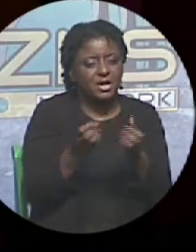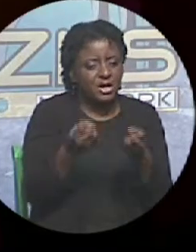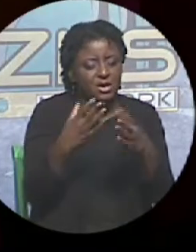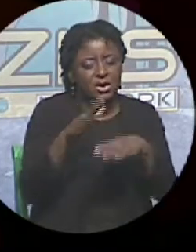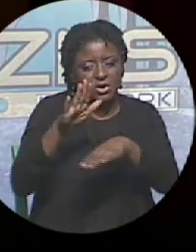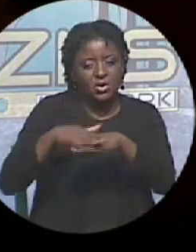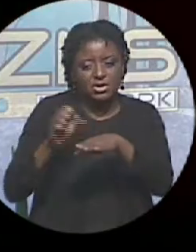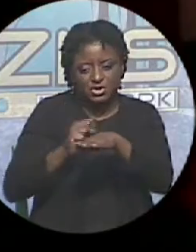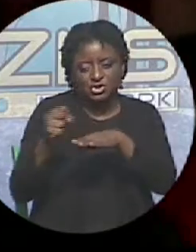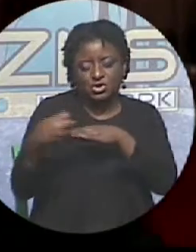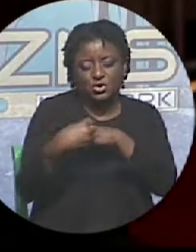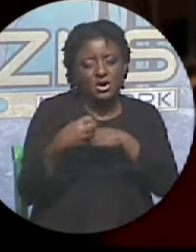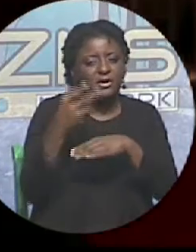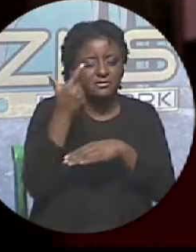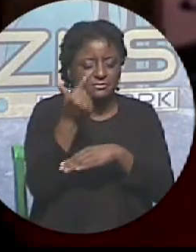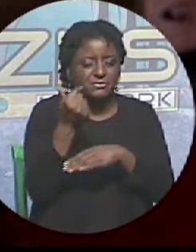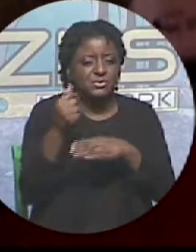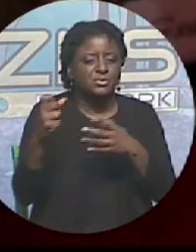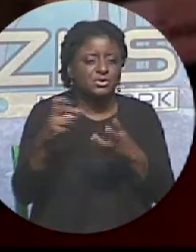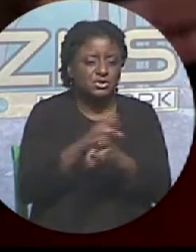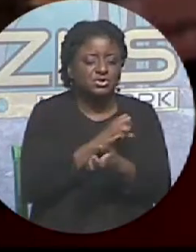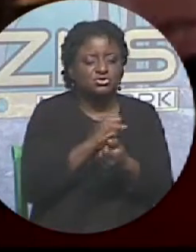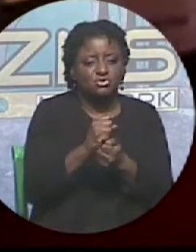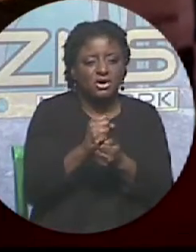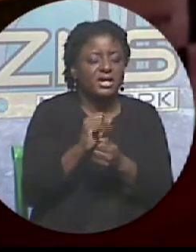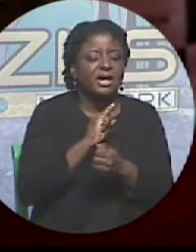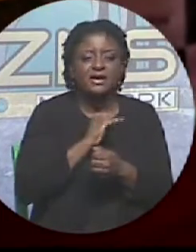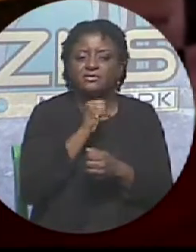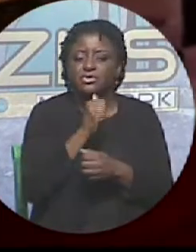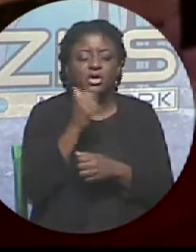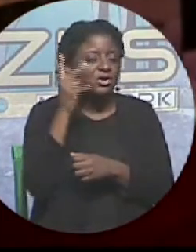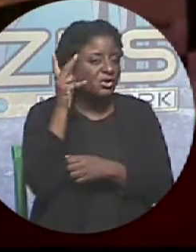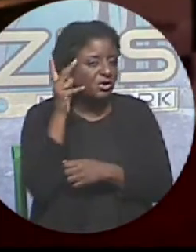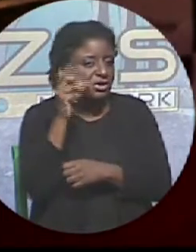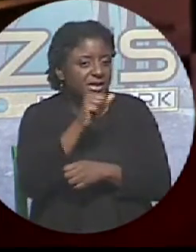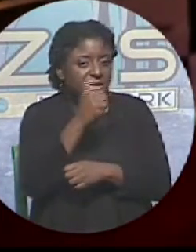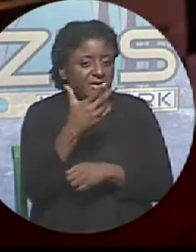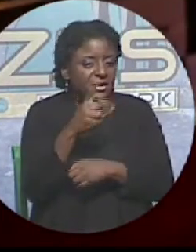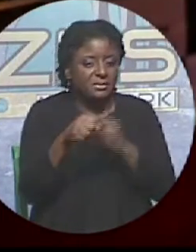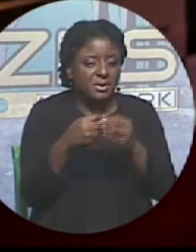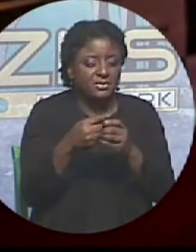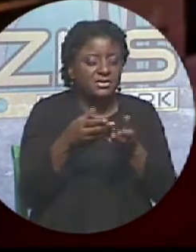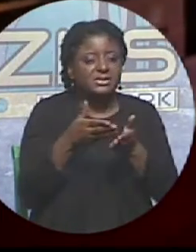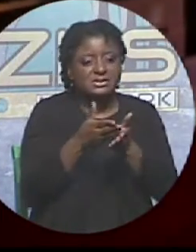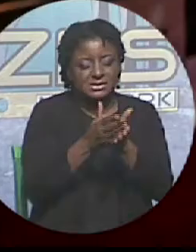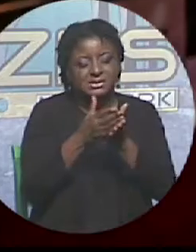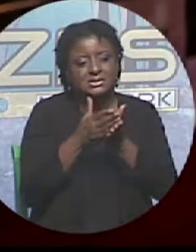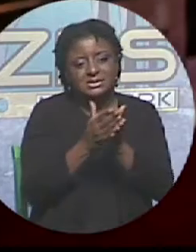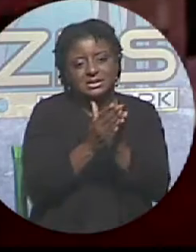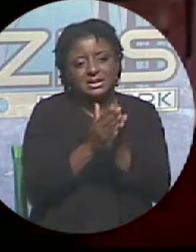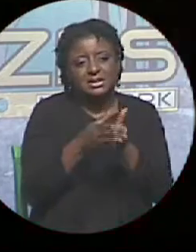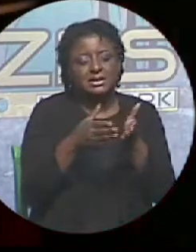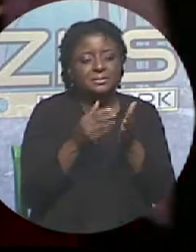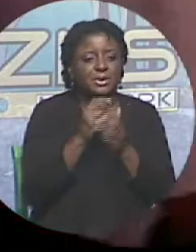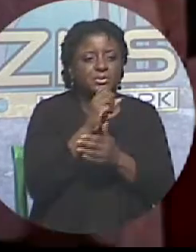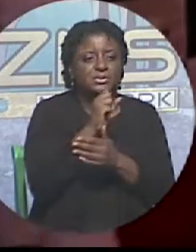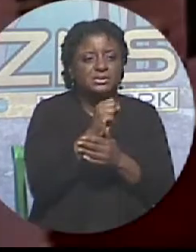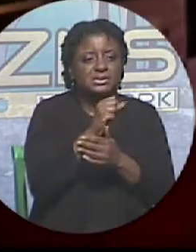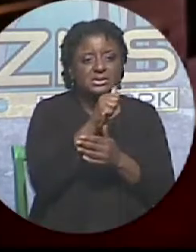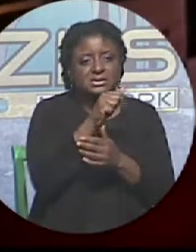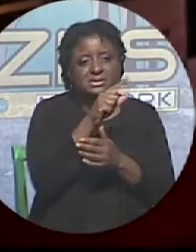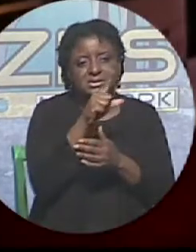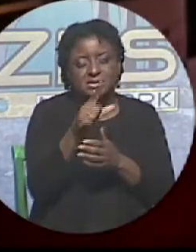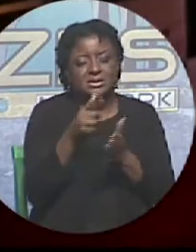them destroyed, but I haven't heard anything about the sailing boats per se, so it seems that most of